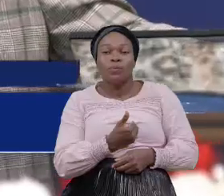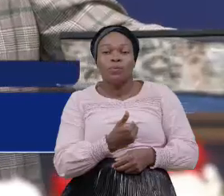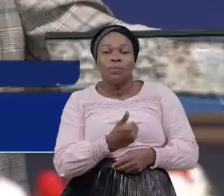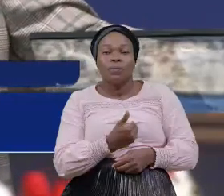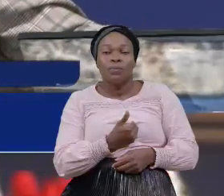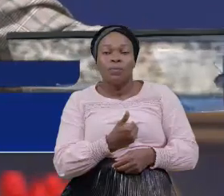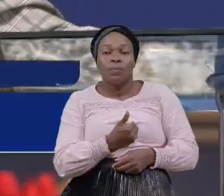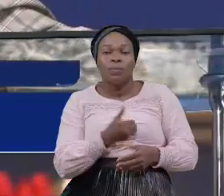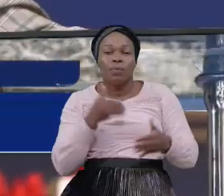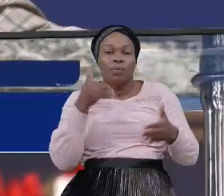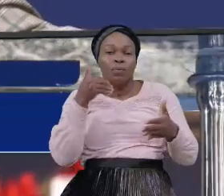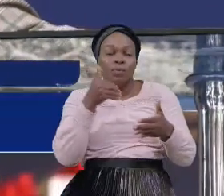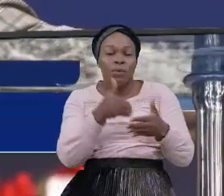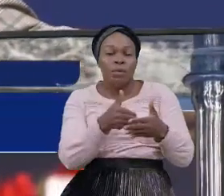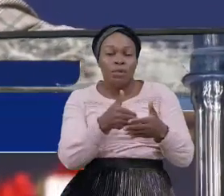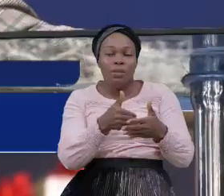confirmed,